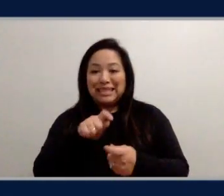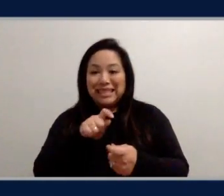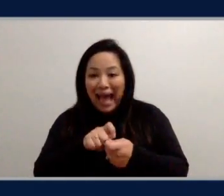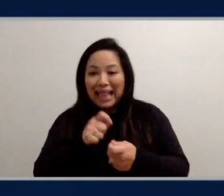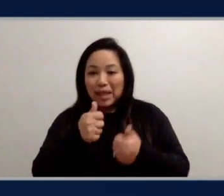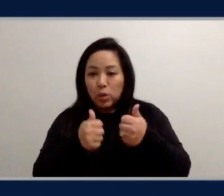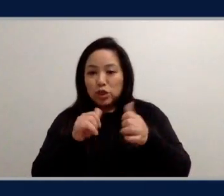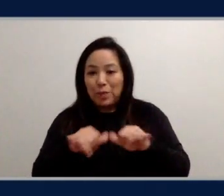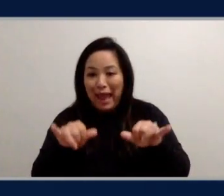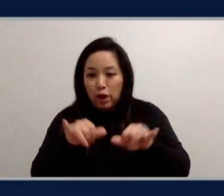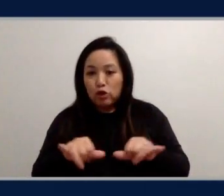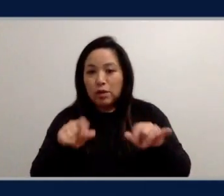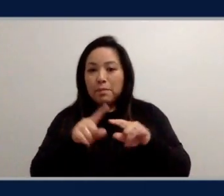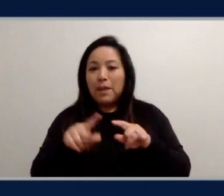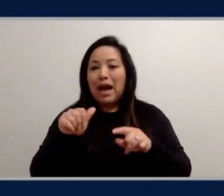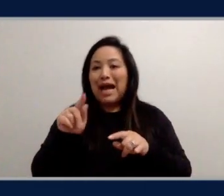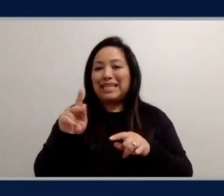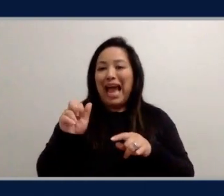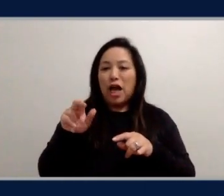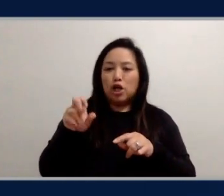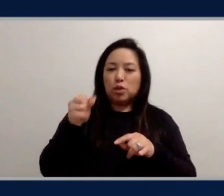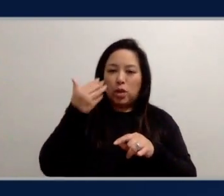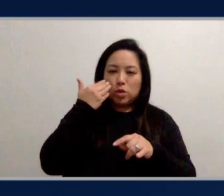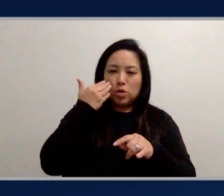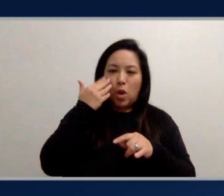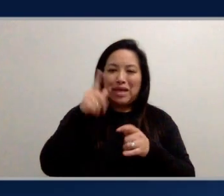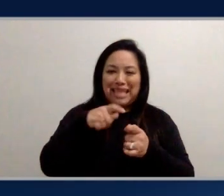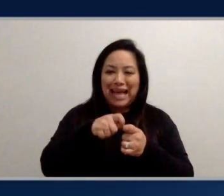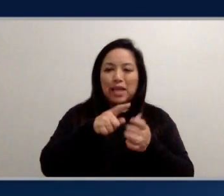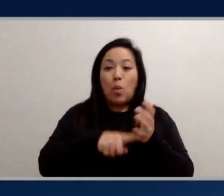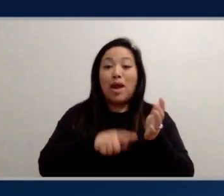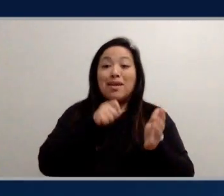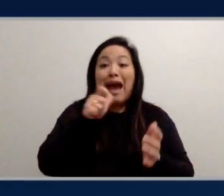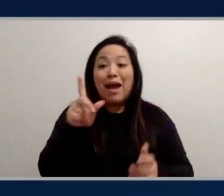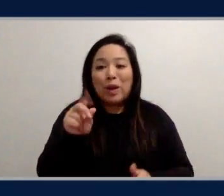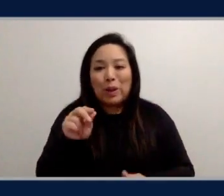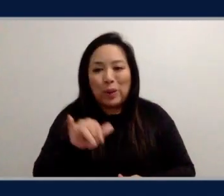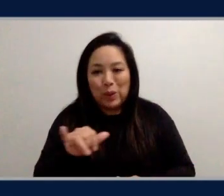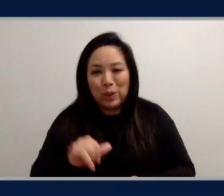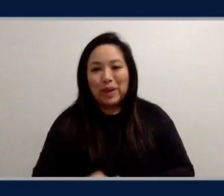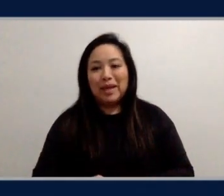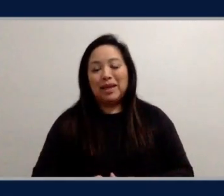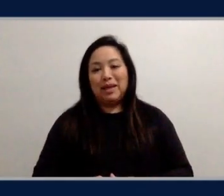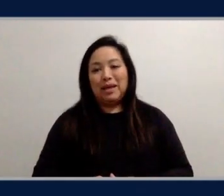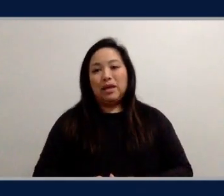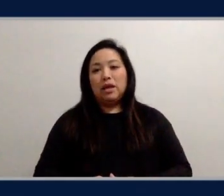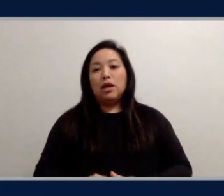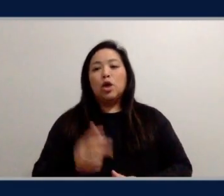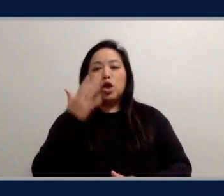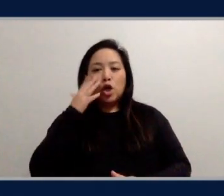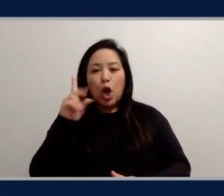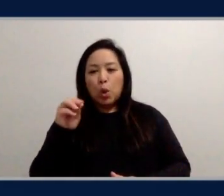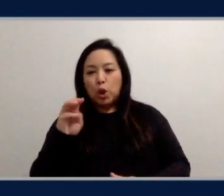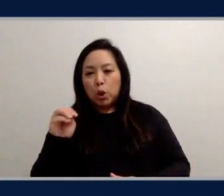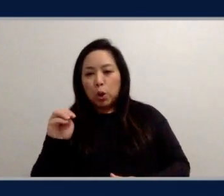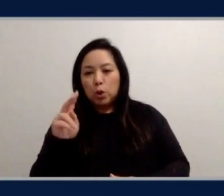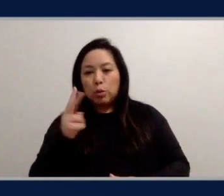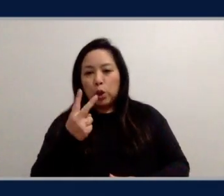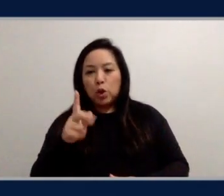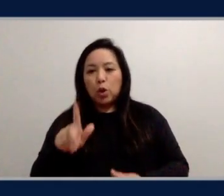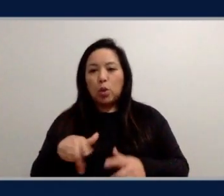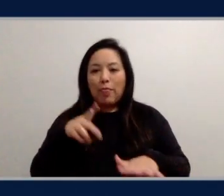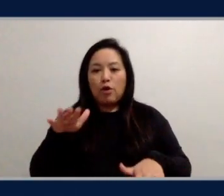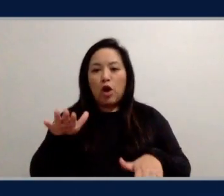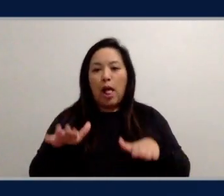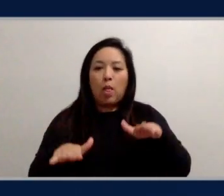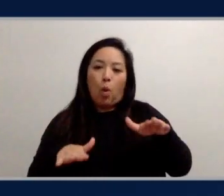So the attackers want to know exactly what not to do. Yes. Pop culture reference, kind of like in Dune 2 where they're walking in the sand all kind of weird so that the